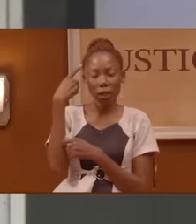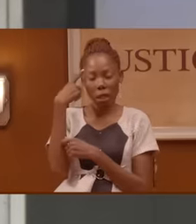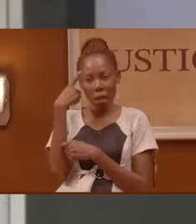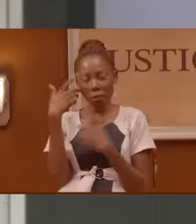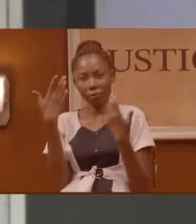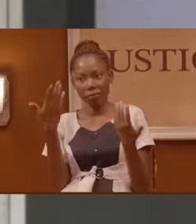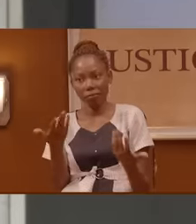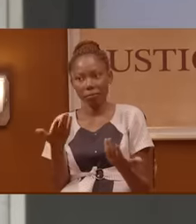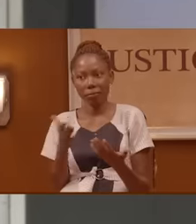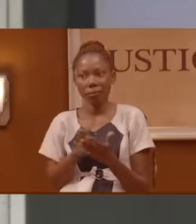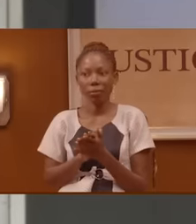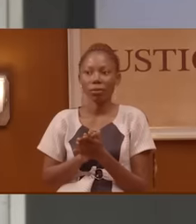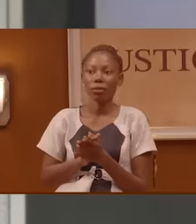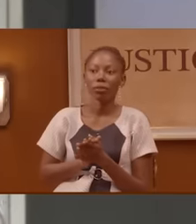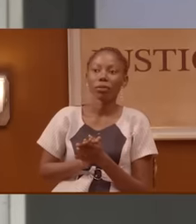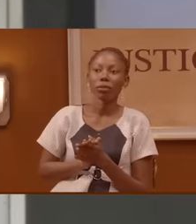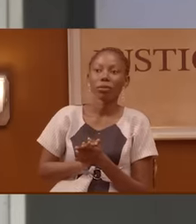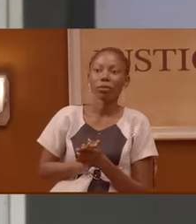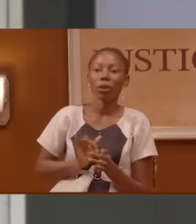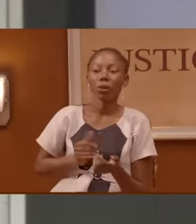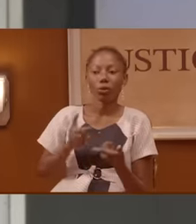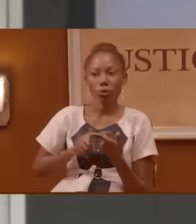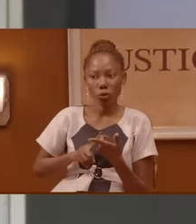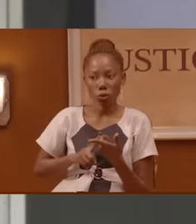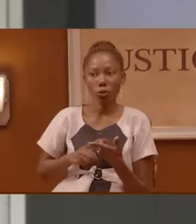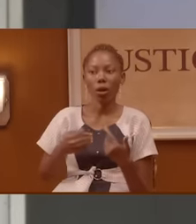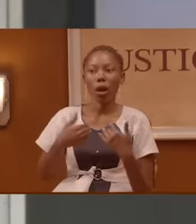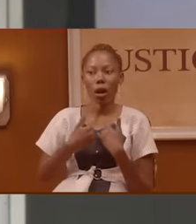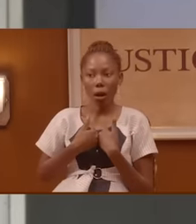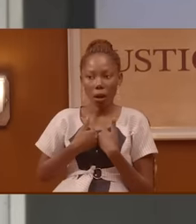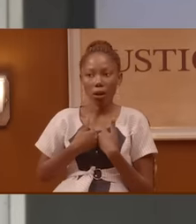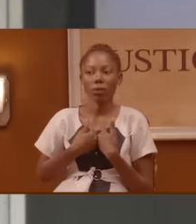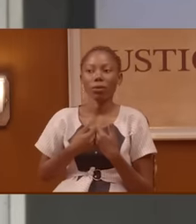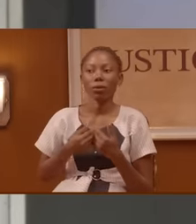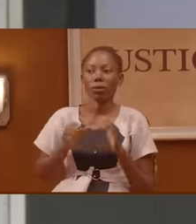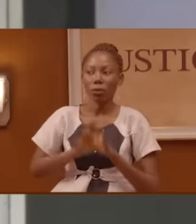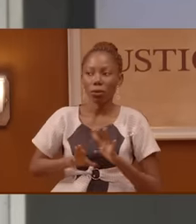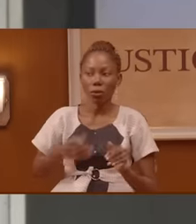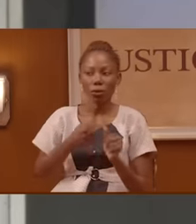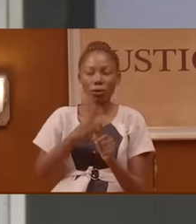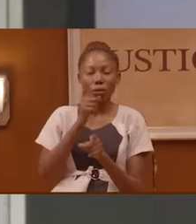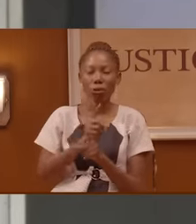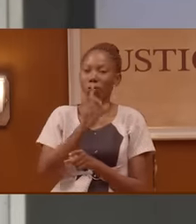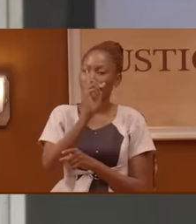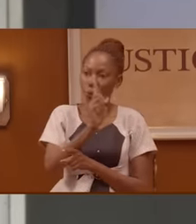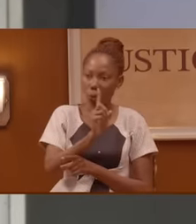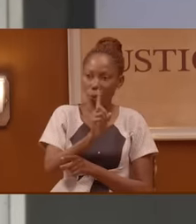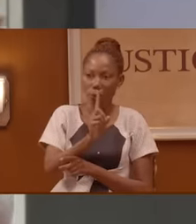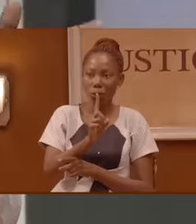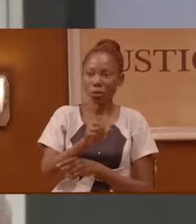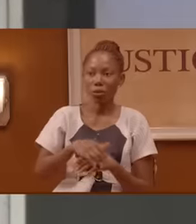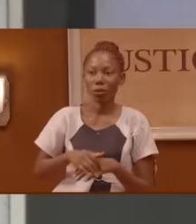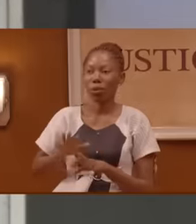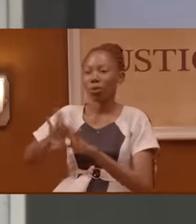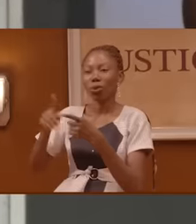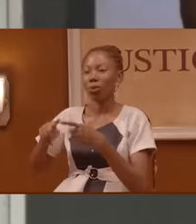myself, I said, well, I want to have my children from one man. That is enough problem with a man.